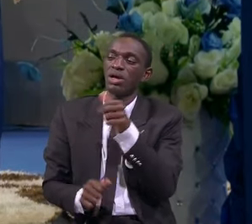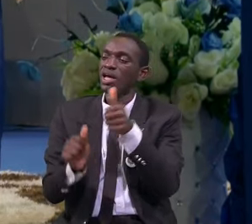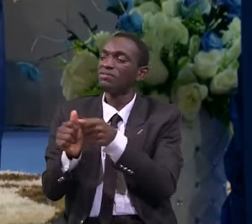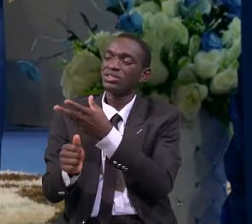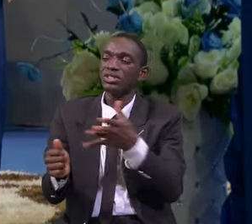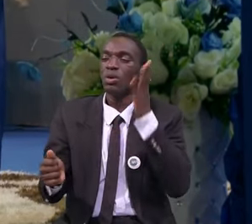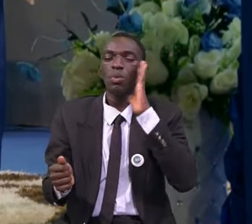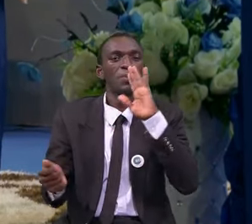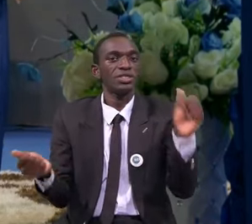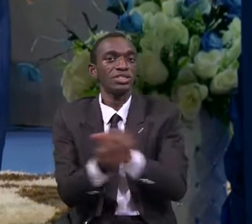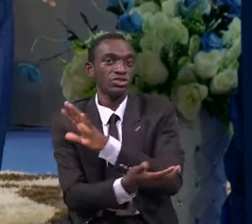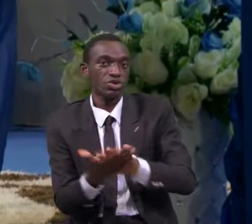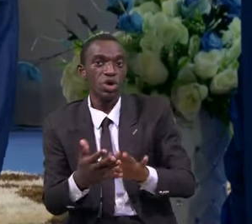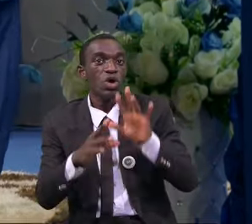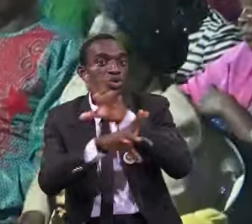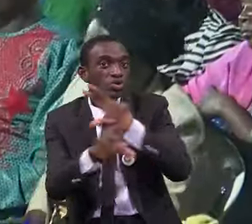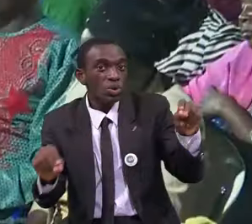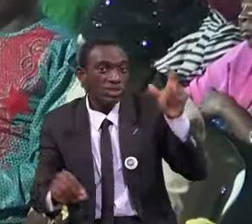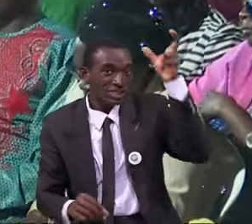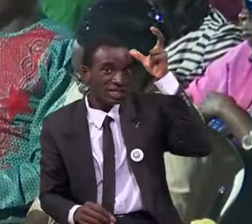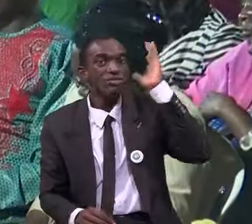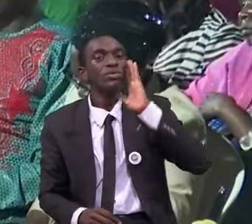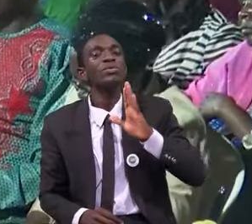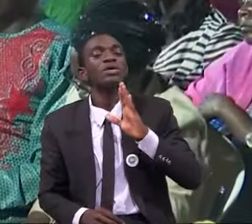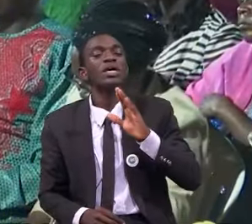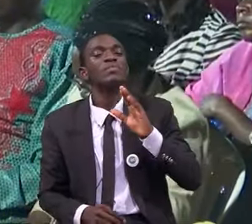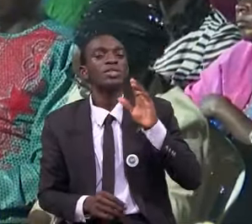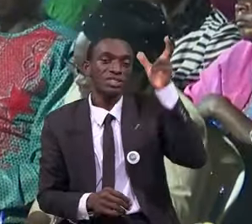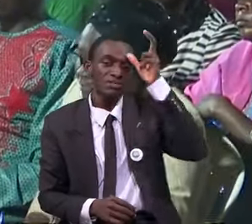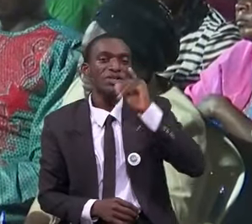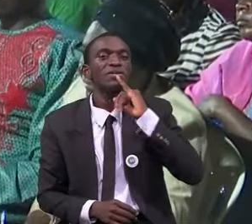No, the devil is a liar.